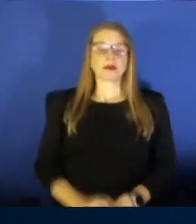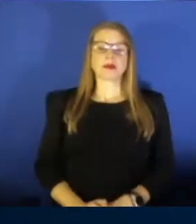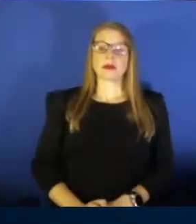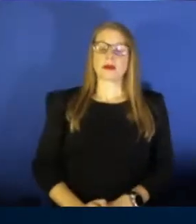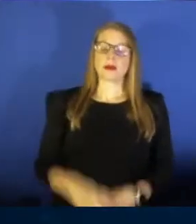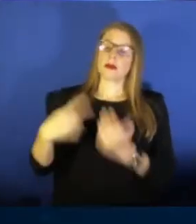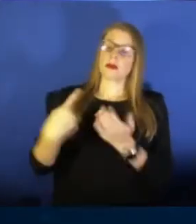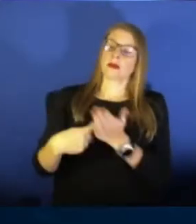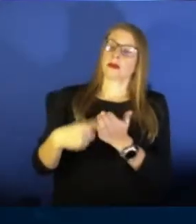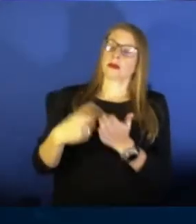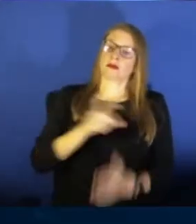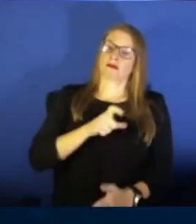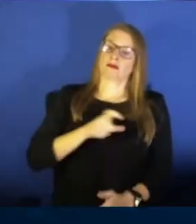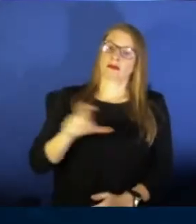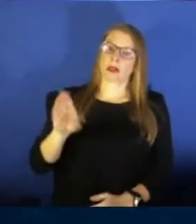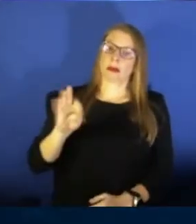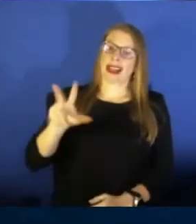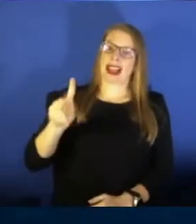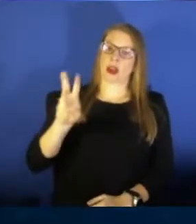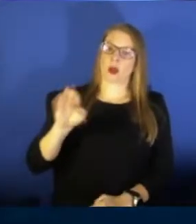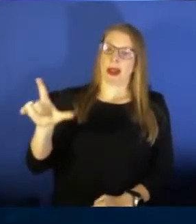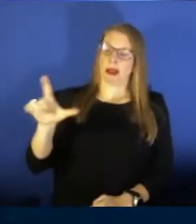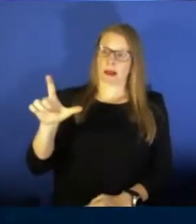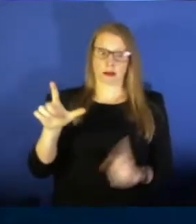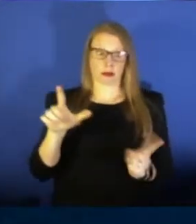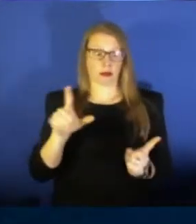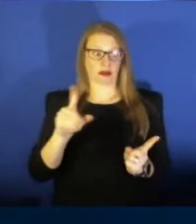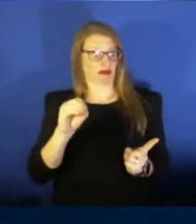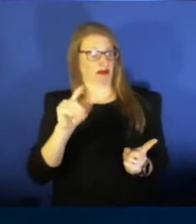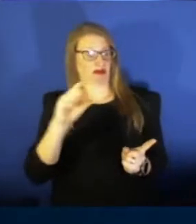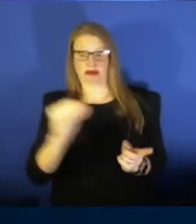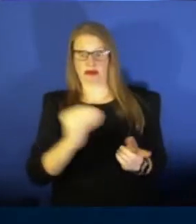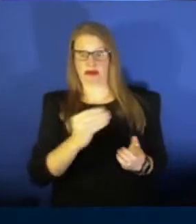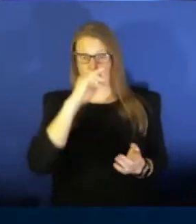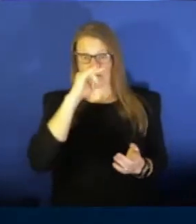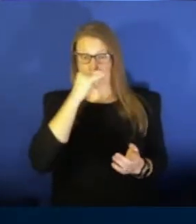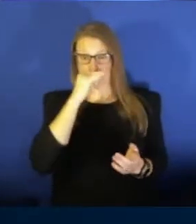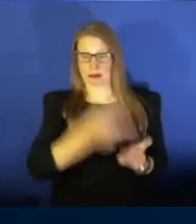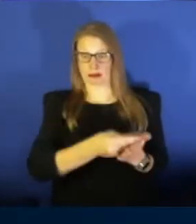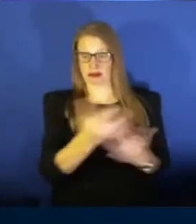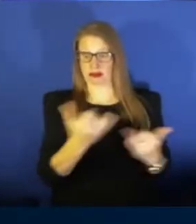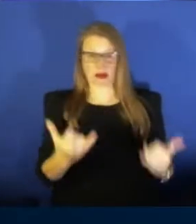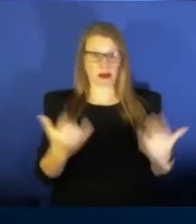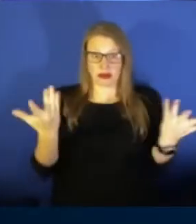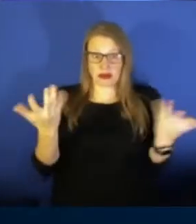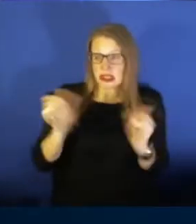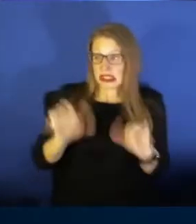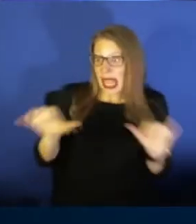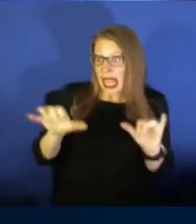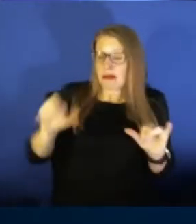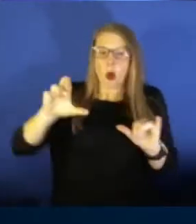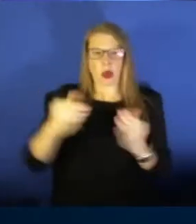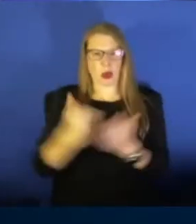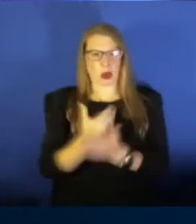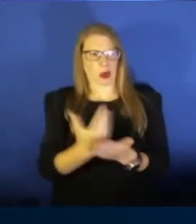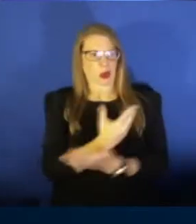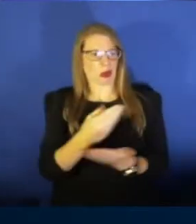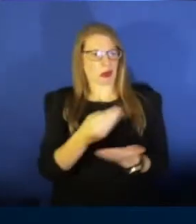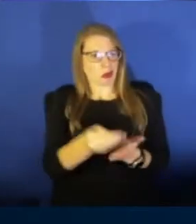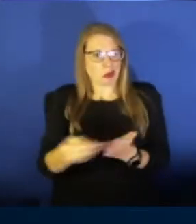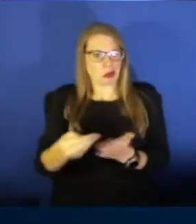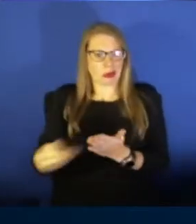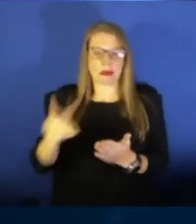Gary Blackwell. So glad to have all 3 of you with us this morning. Hi. Good morning. Good morning to you. Not sometimes when